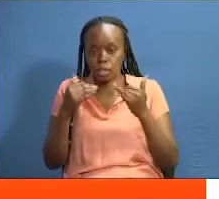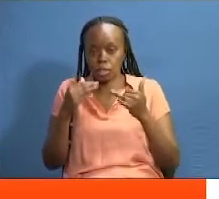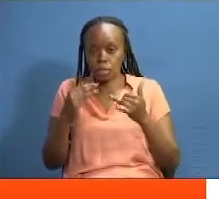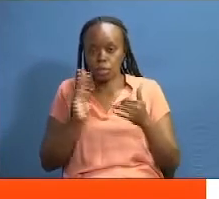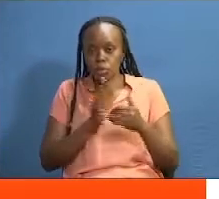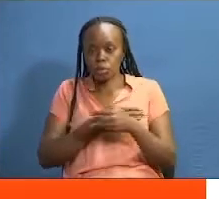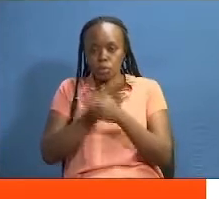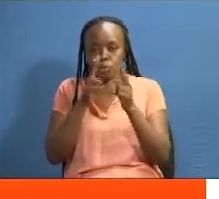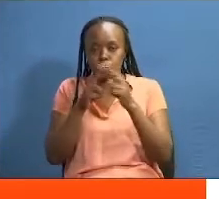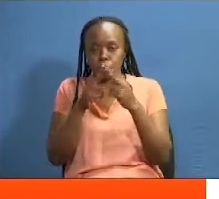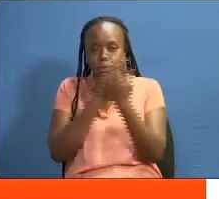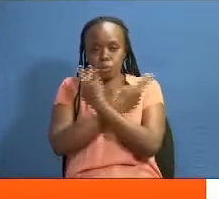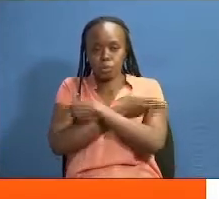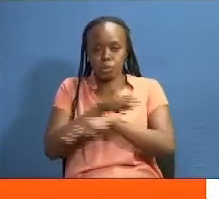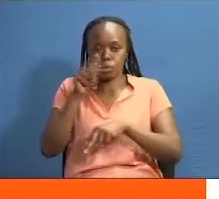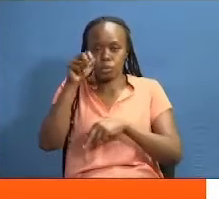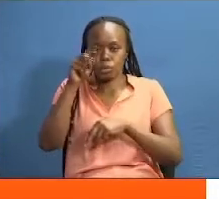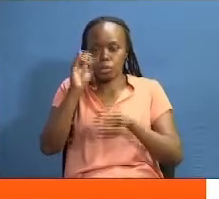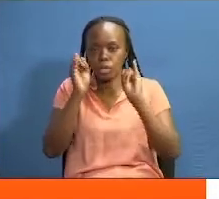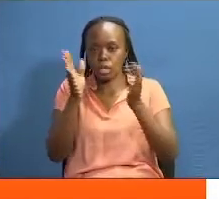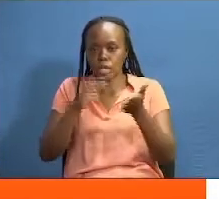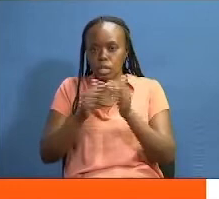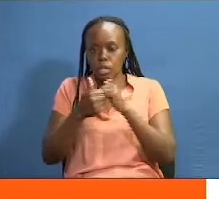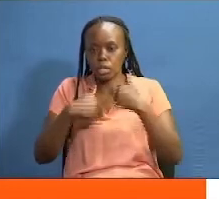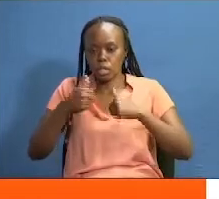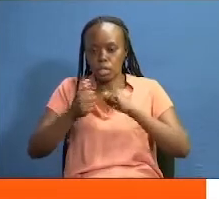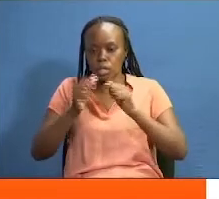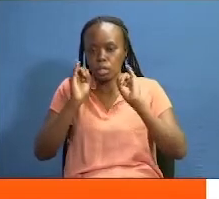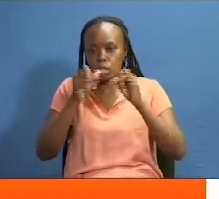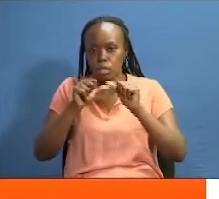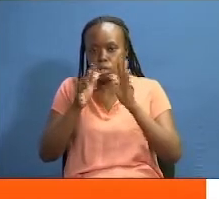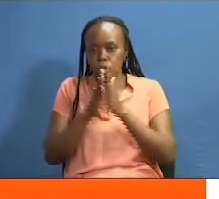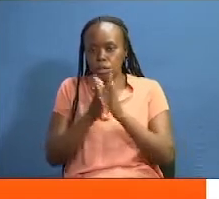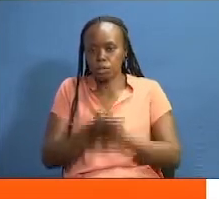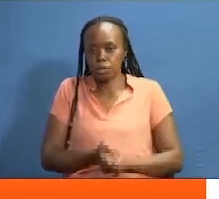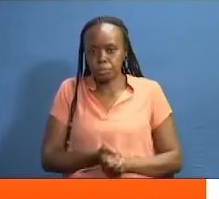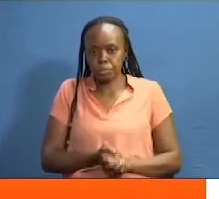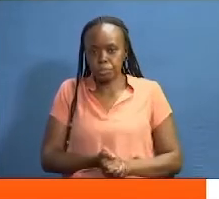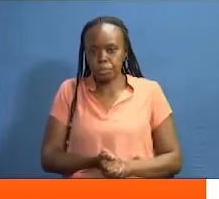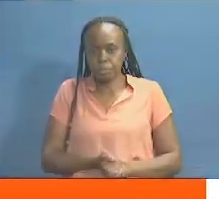taking another very short break here on KUTV Primetime News. The moment shall be coming back with sports news. Stay with us.